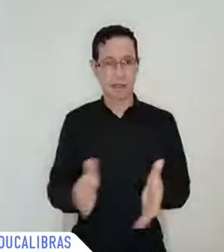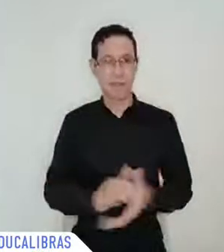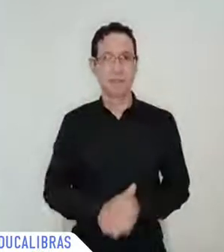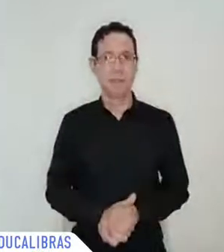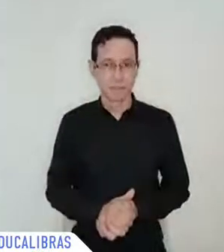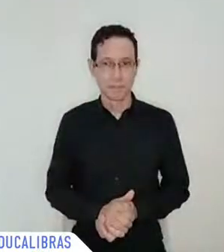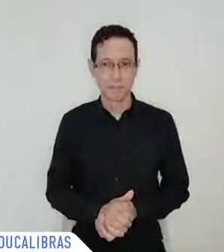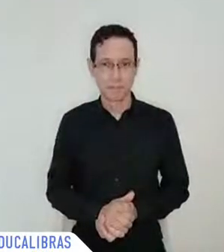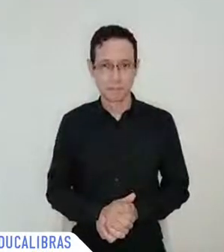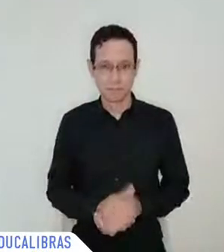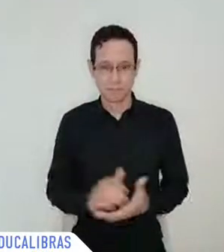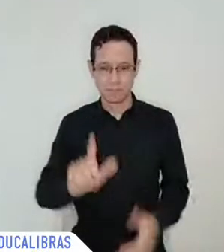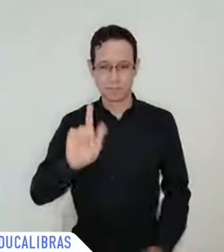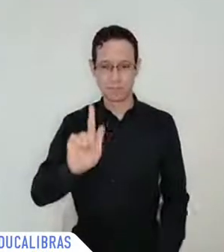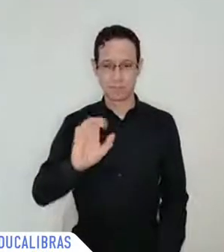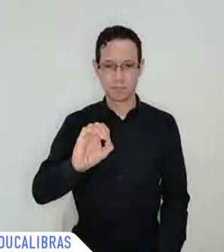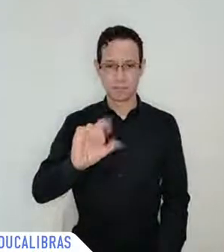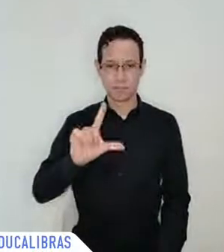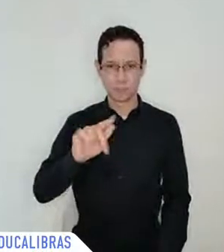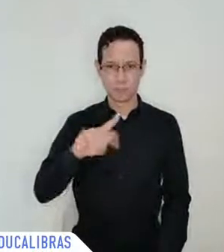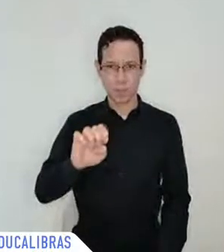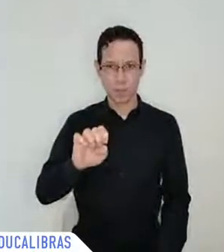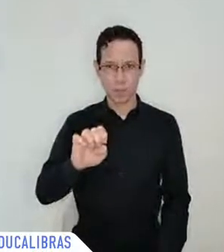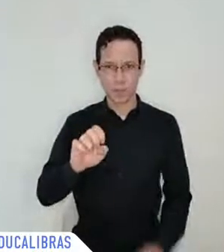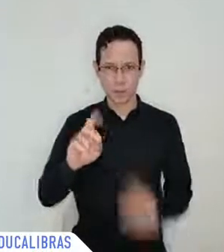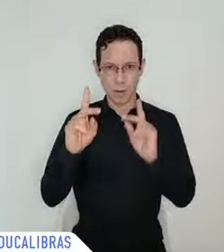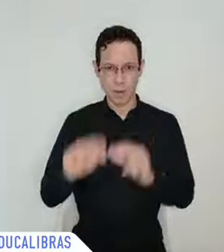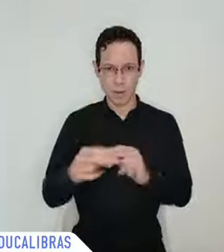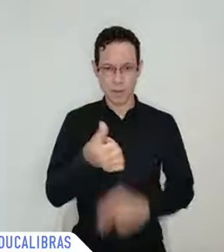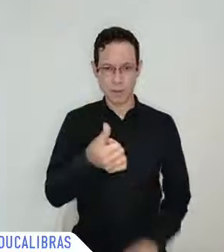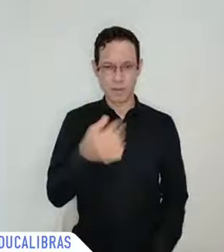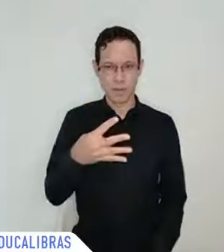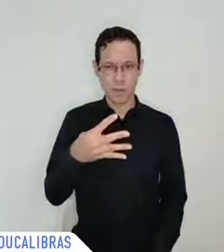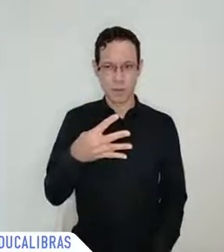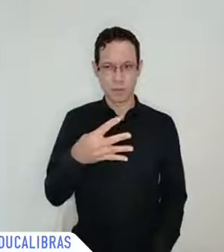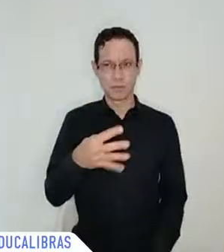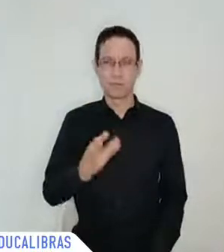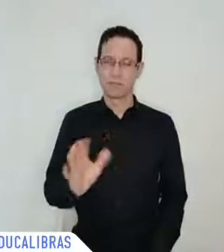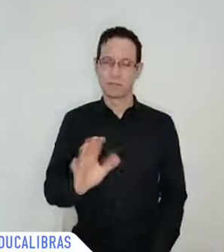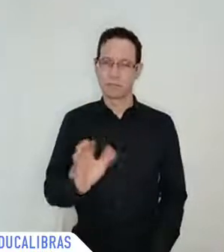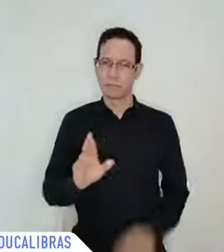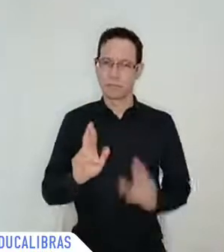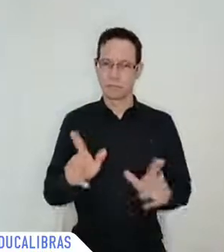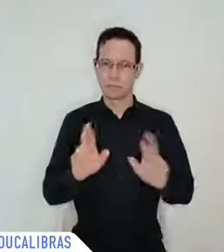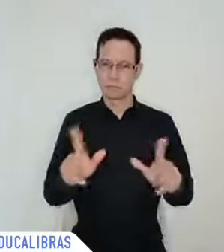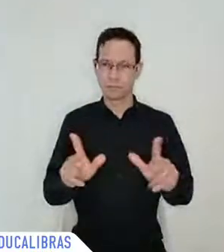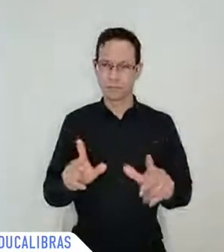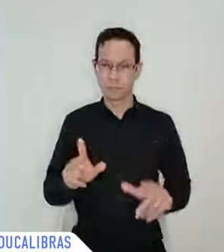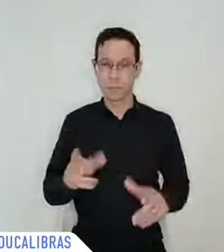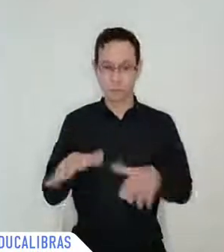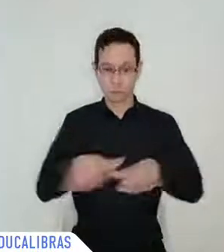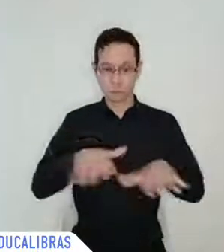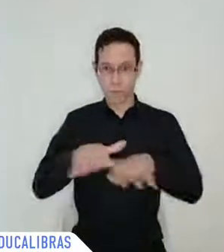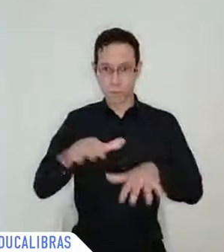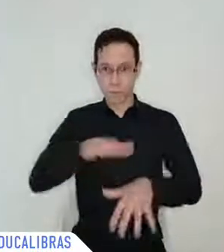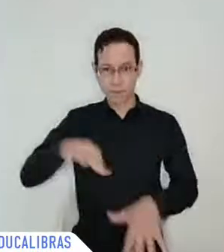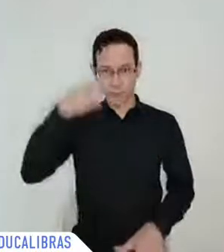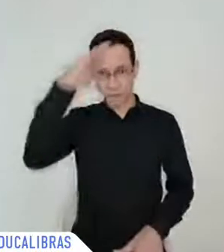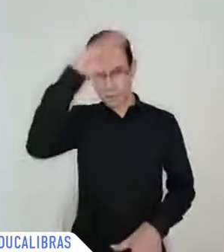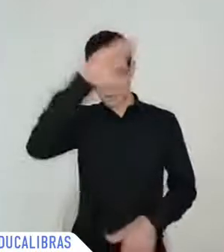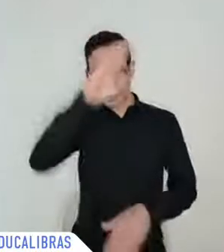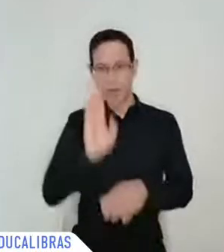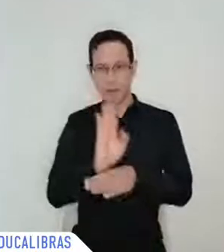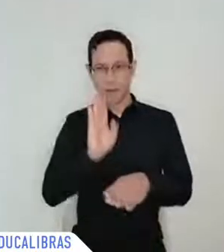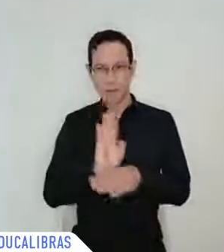I don't think the idea of a coup is something similar to what we had in 1964. I think